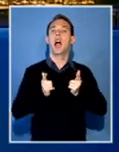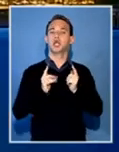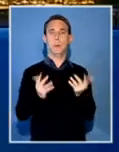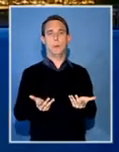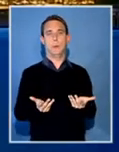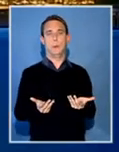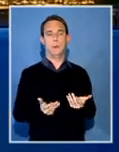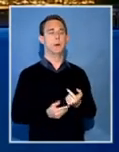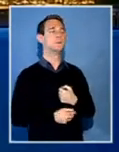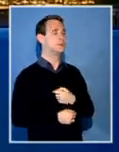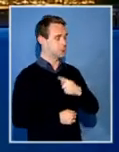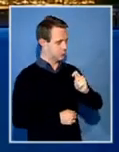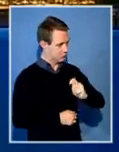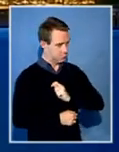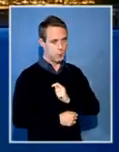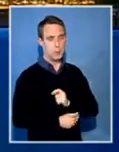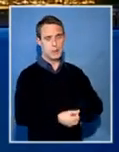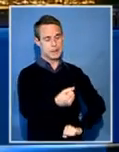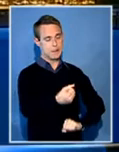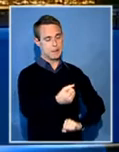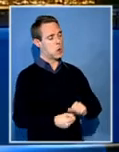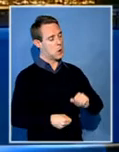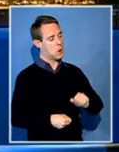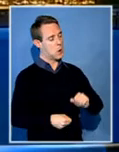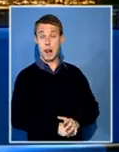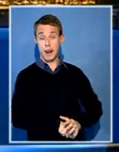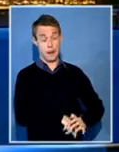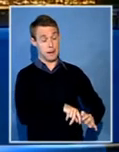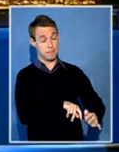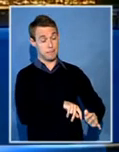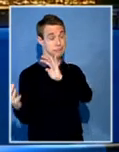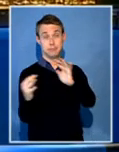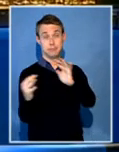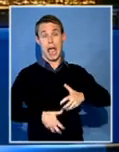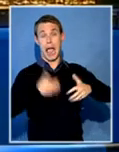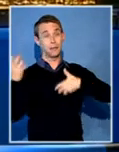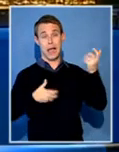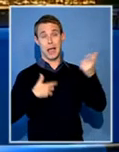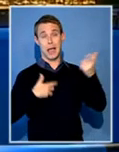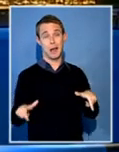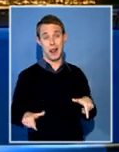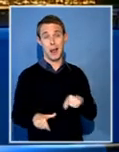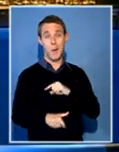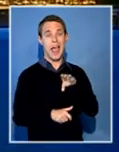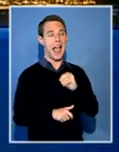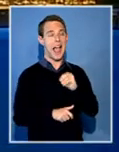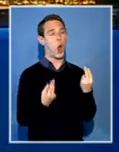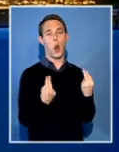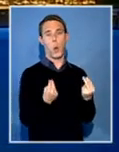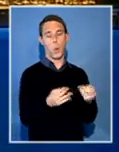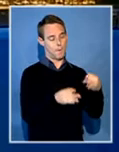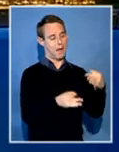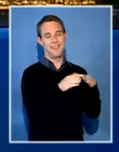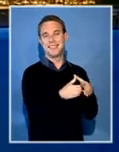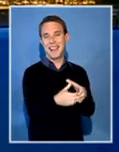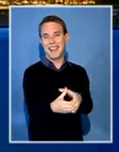Oh, certainly. I fully agree with you that there's going to be tempers all over the country, especially with the new kids on the block in the political scene